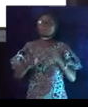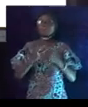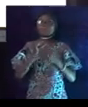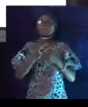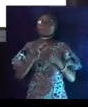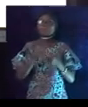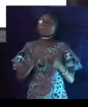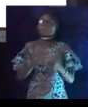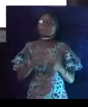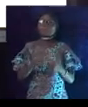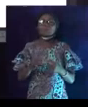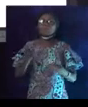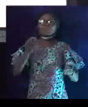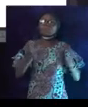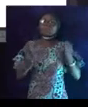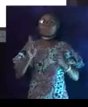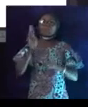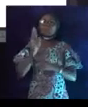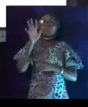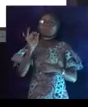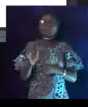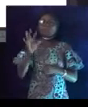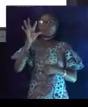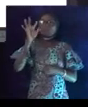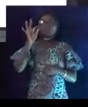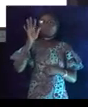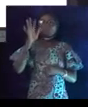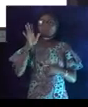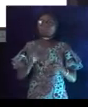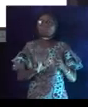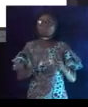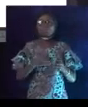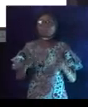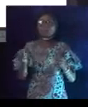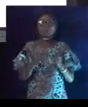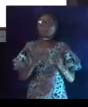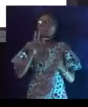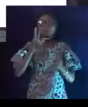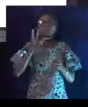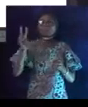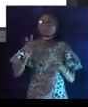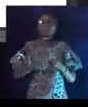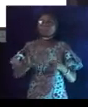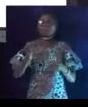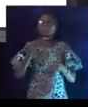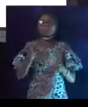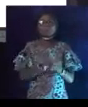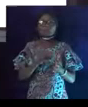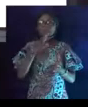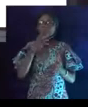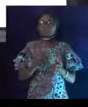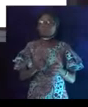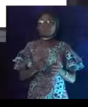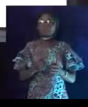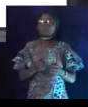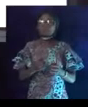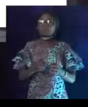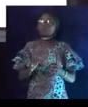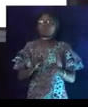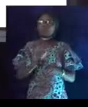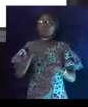da da da da. Da da da da da da. Ra ra ra ra ra ra. Ra ra ra ra